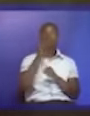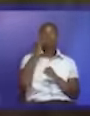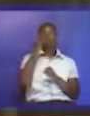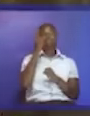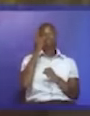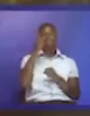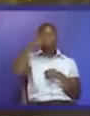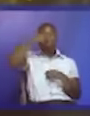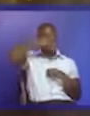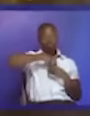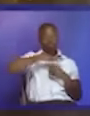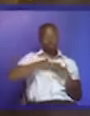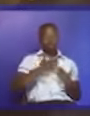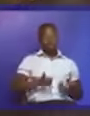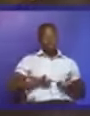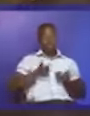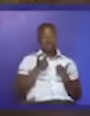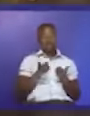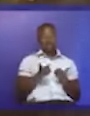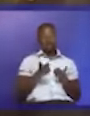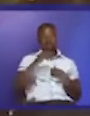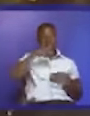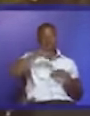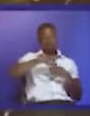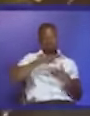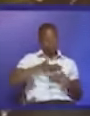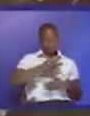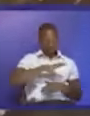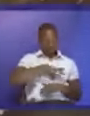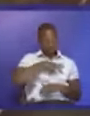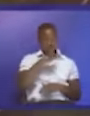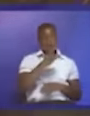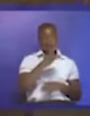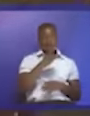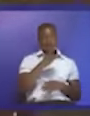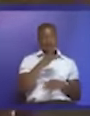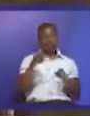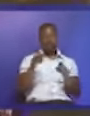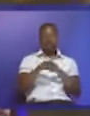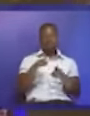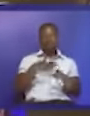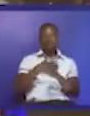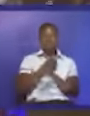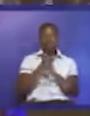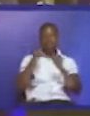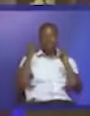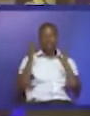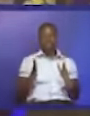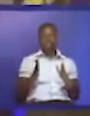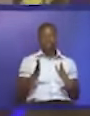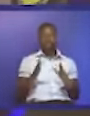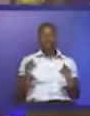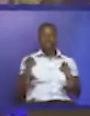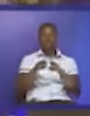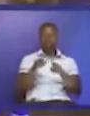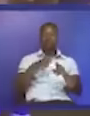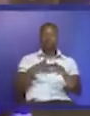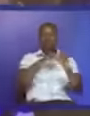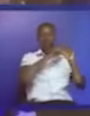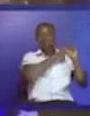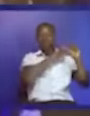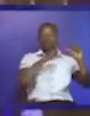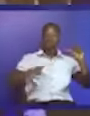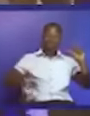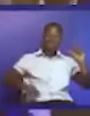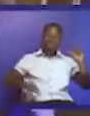into my life and into my spirit as my Savior, as my Lord, and